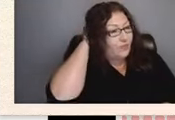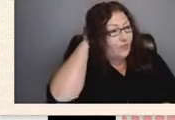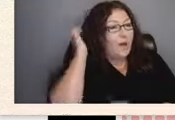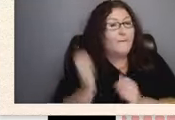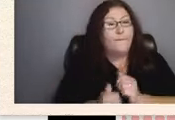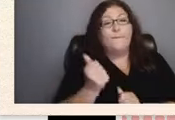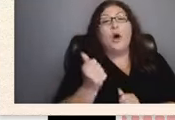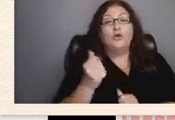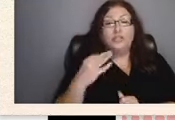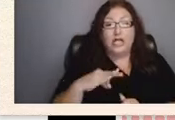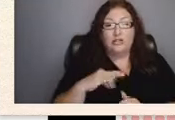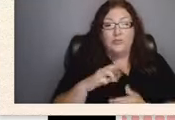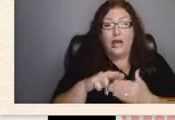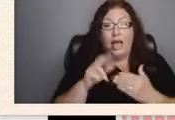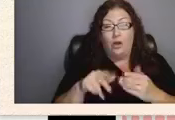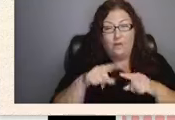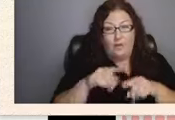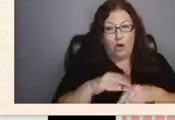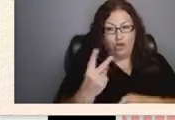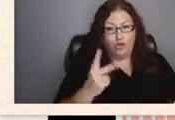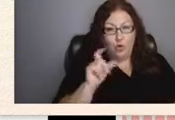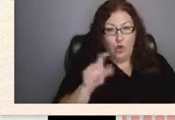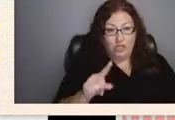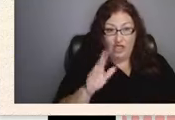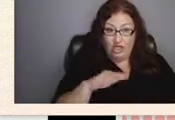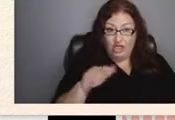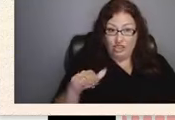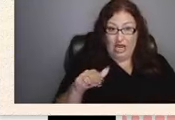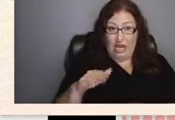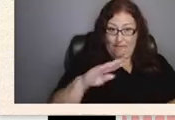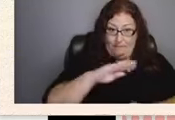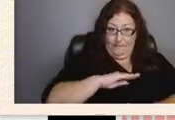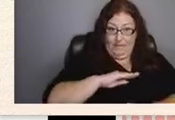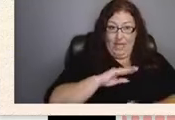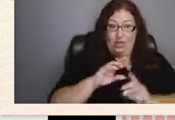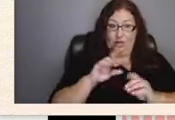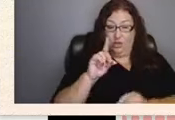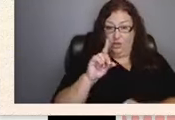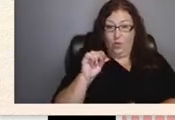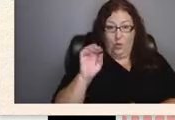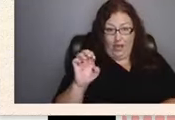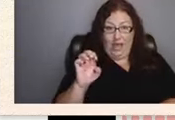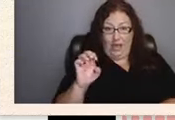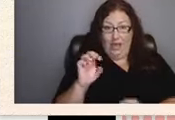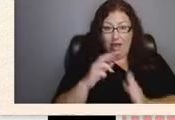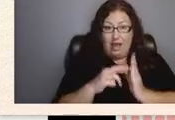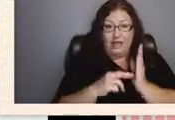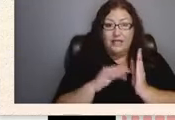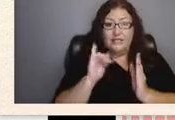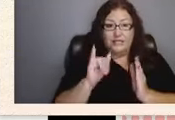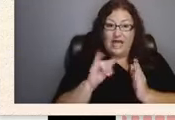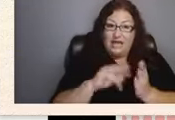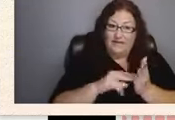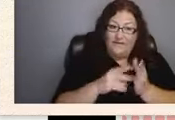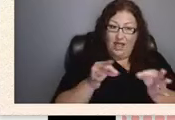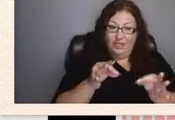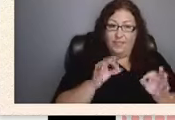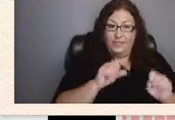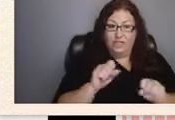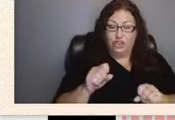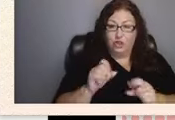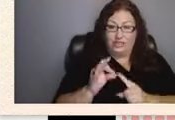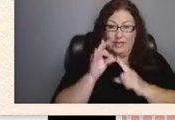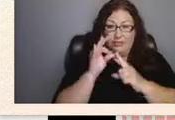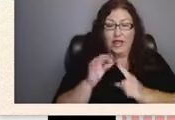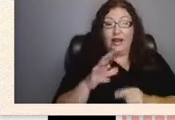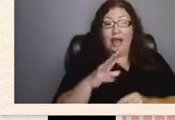2 questions. Does the child meet the Department of Education guidelines that define the potential exceptionality? And does